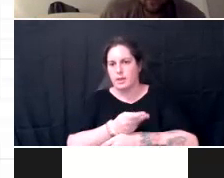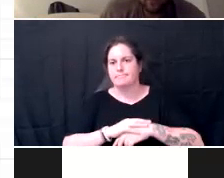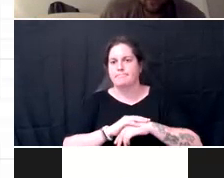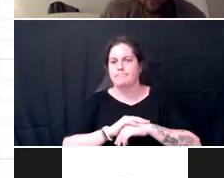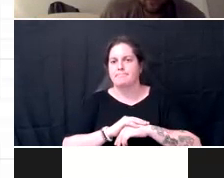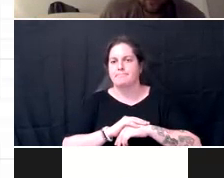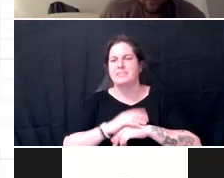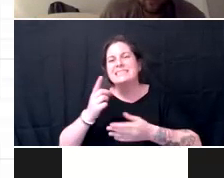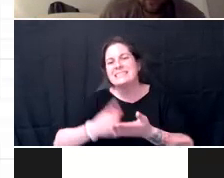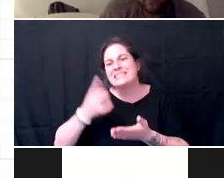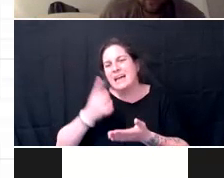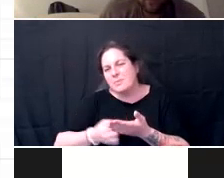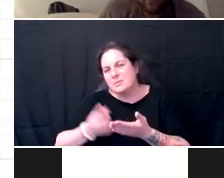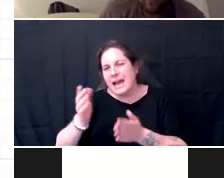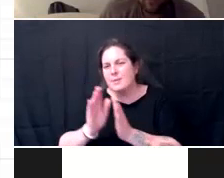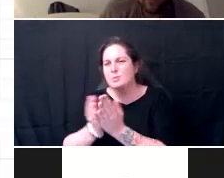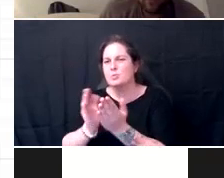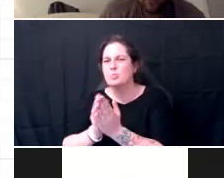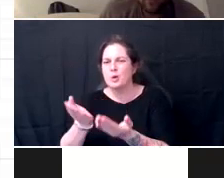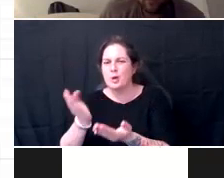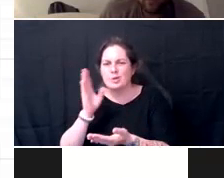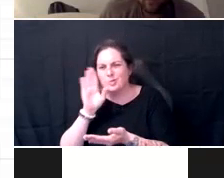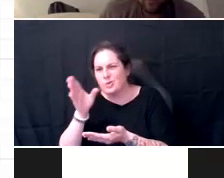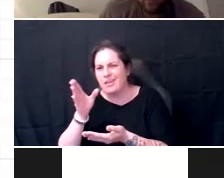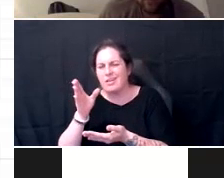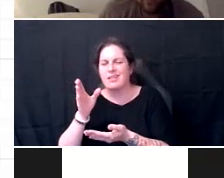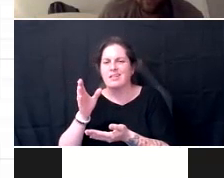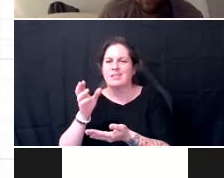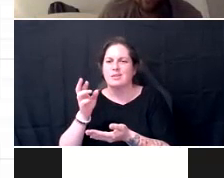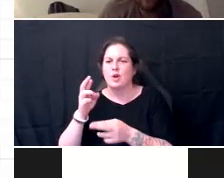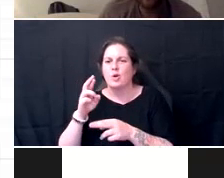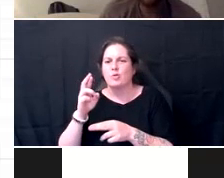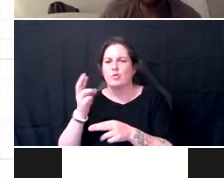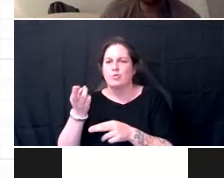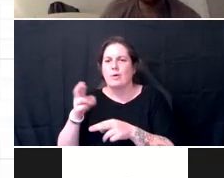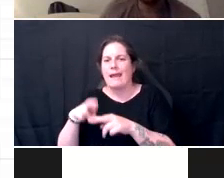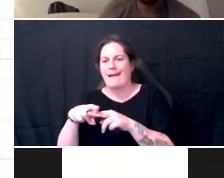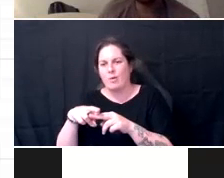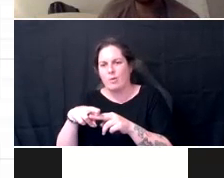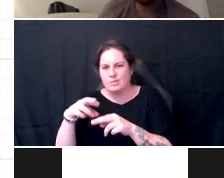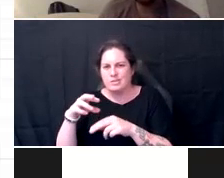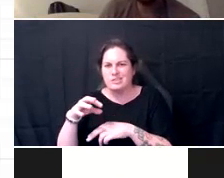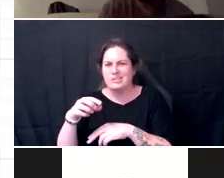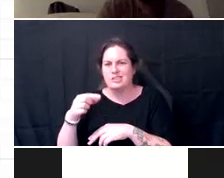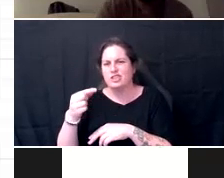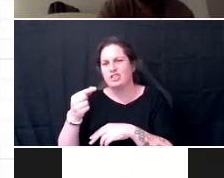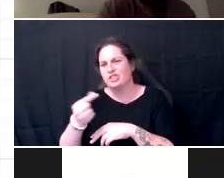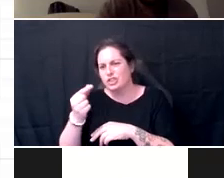Sometimes you'll see books that round off this value of G to 10.